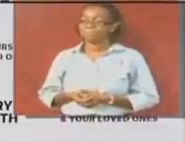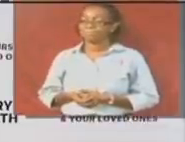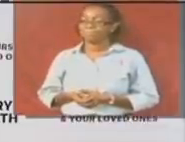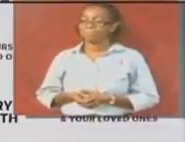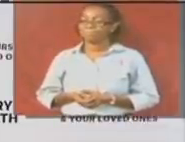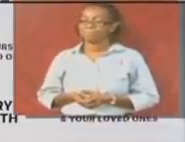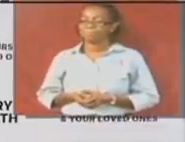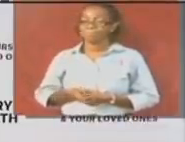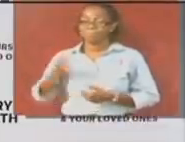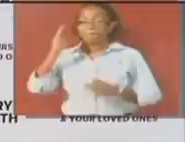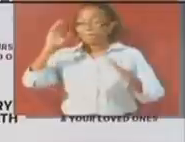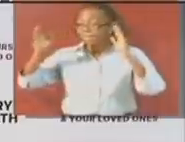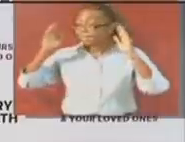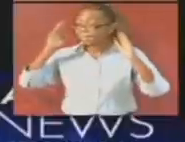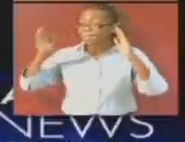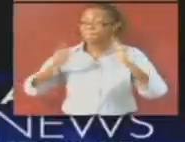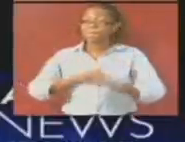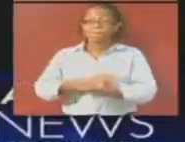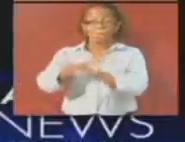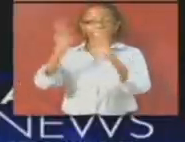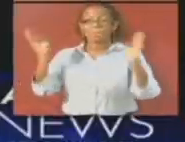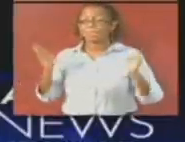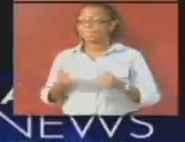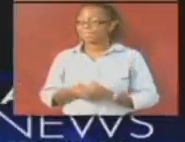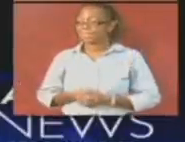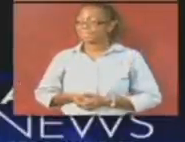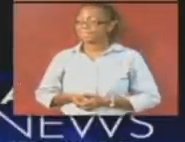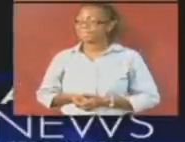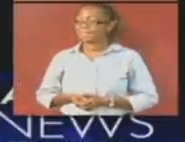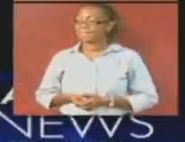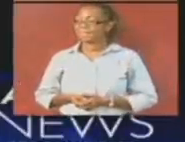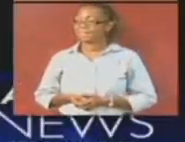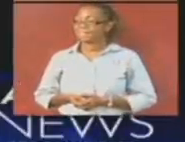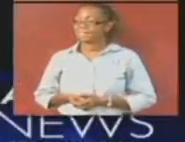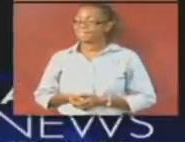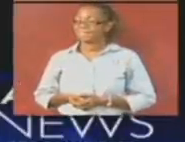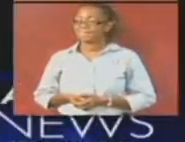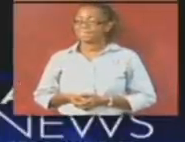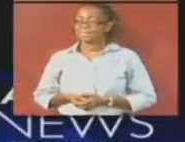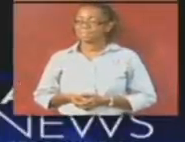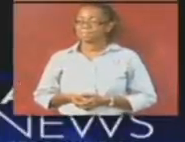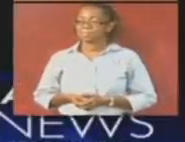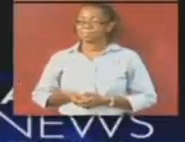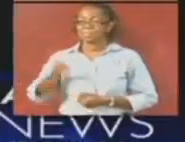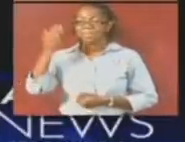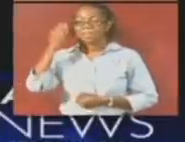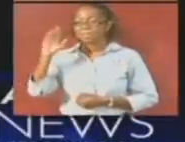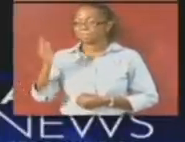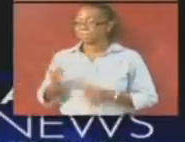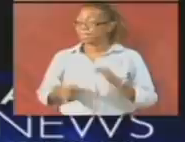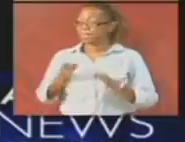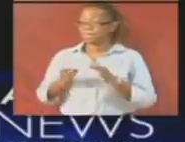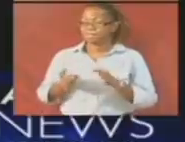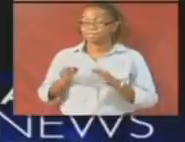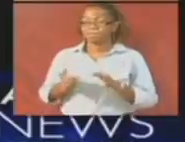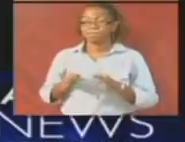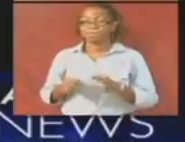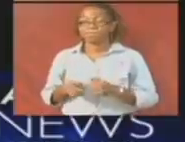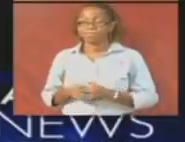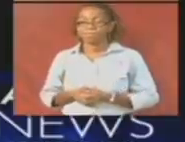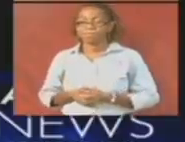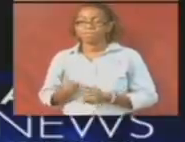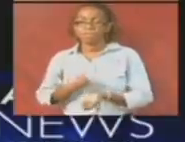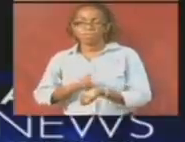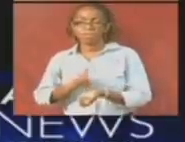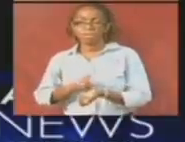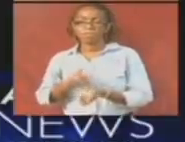Hi, good morning. Priya Bihari, azpnews.com. I don't know if Dr. Hines or maybe Sukhchand could answer